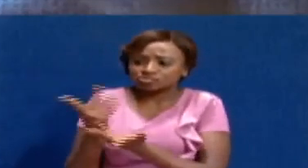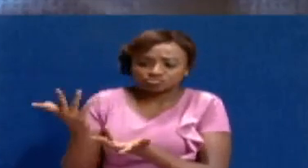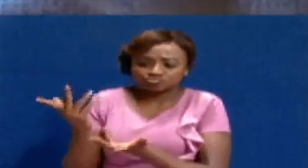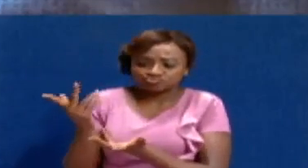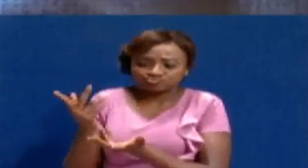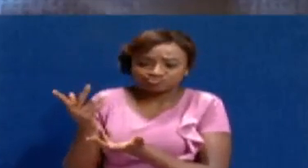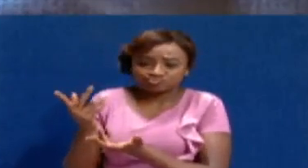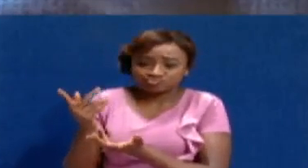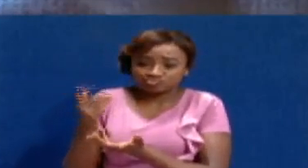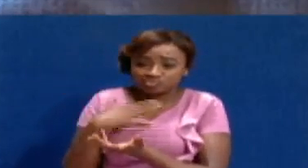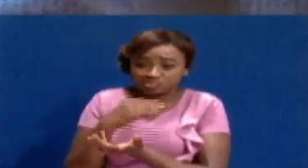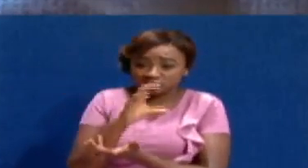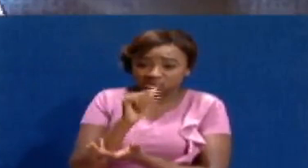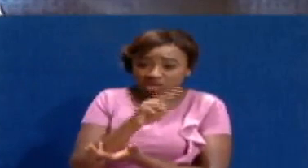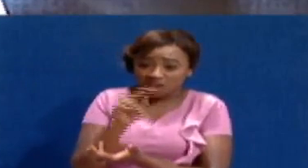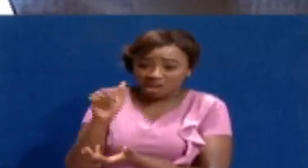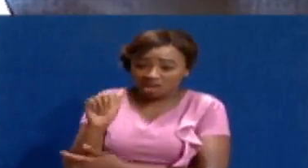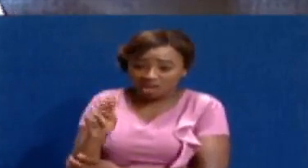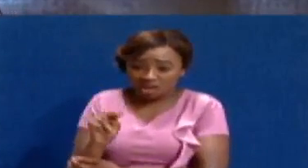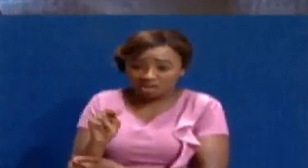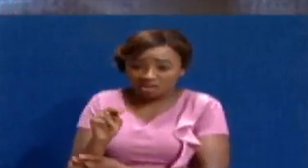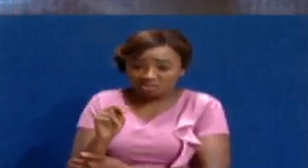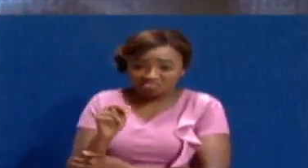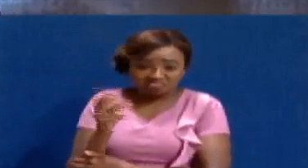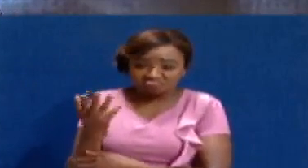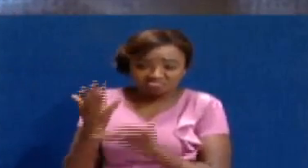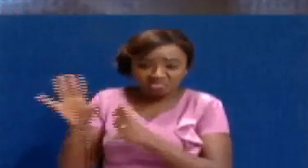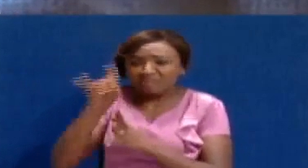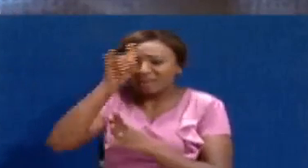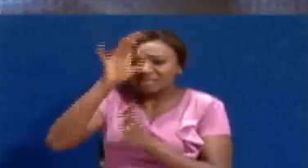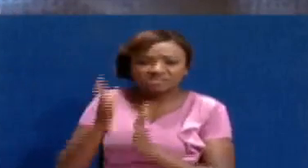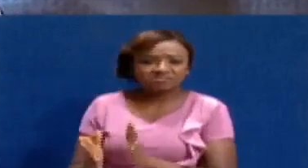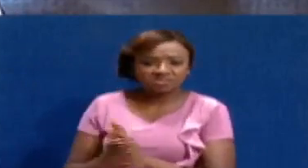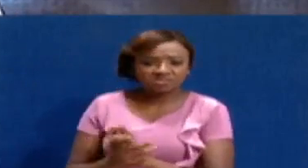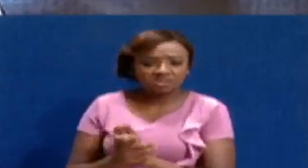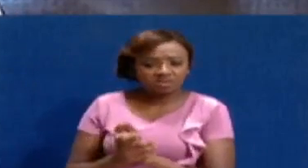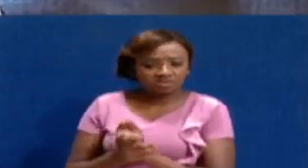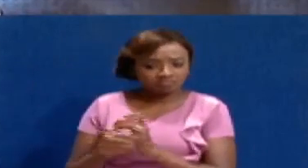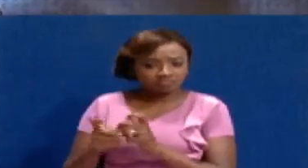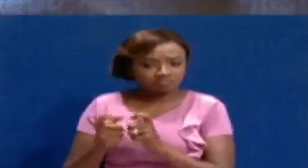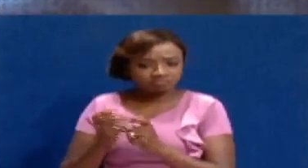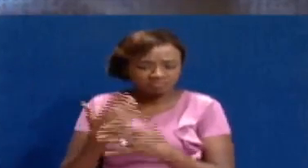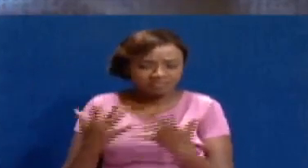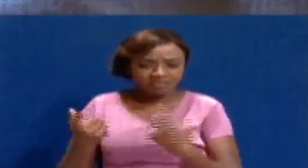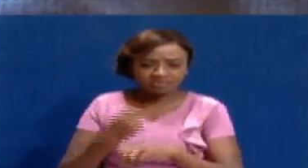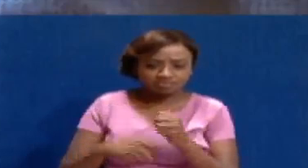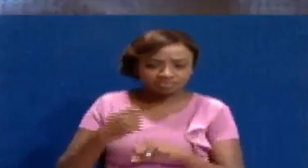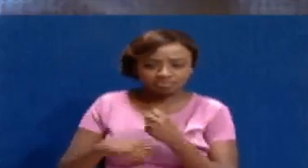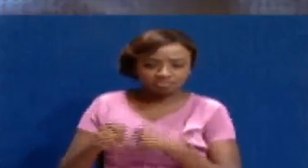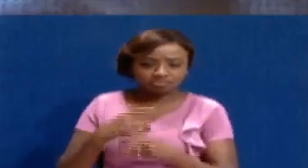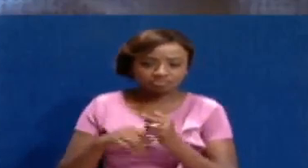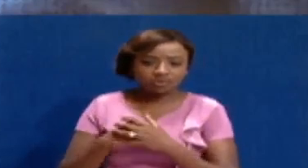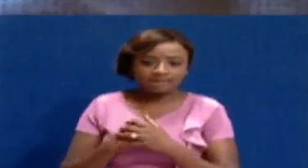the Canaan-bound Israelis, but home-based Egyptians whose affairs are run from the imposing palace of the